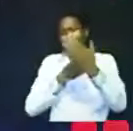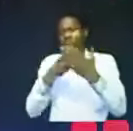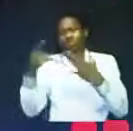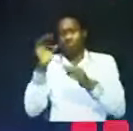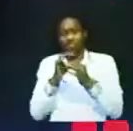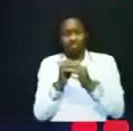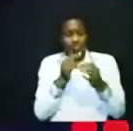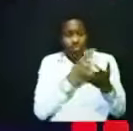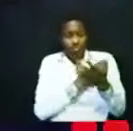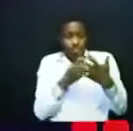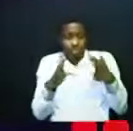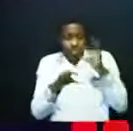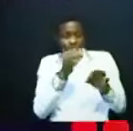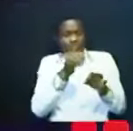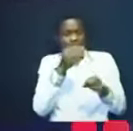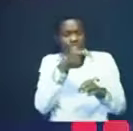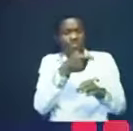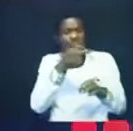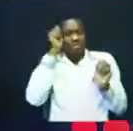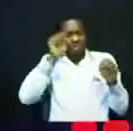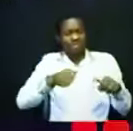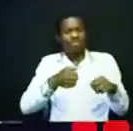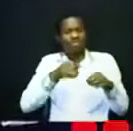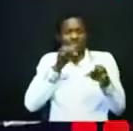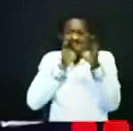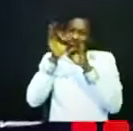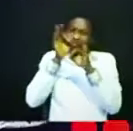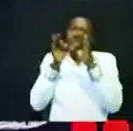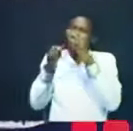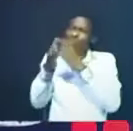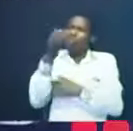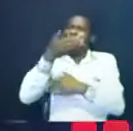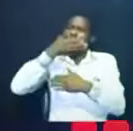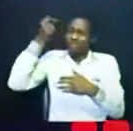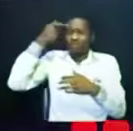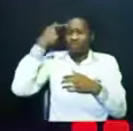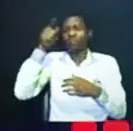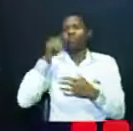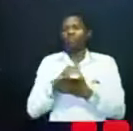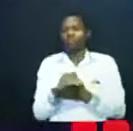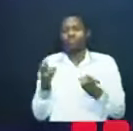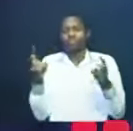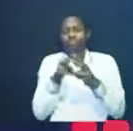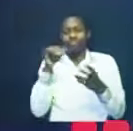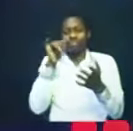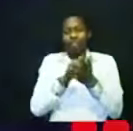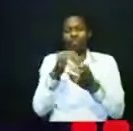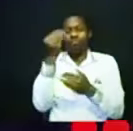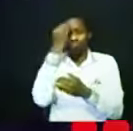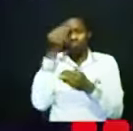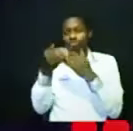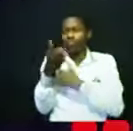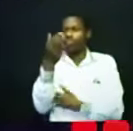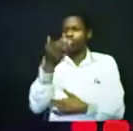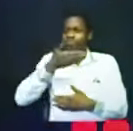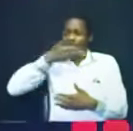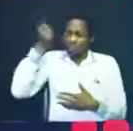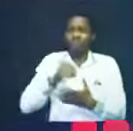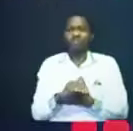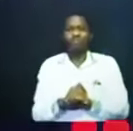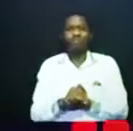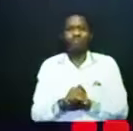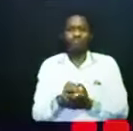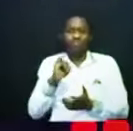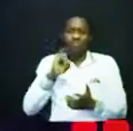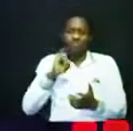will interpret him better to you, so that you may know him better. I pray that